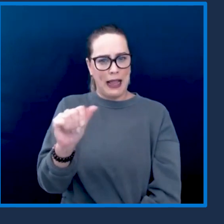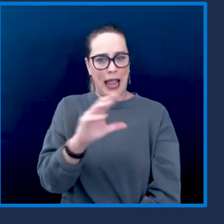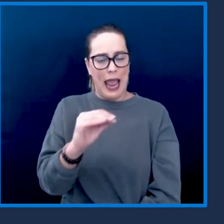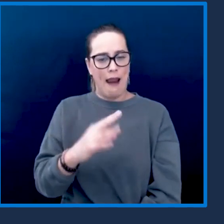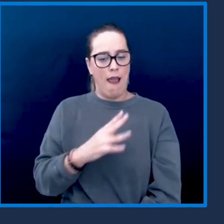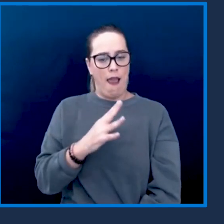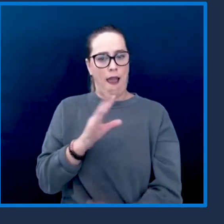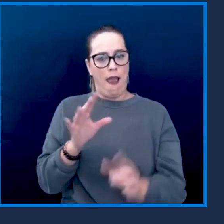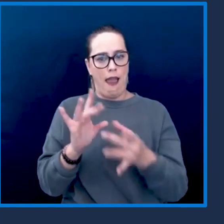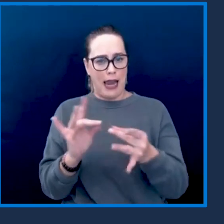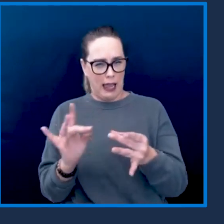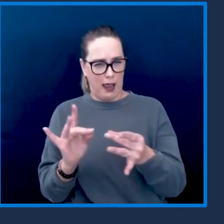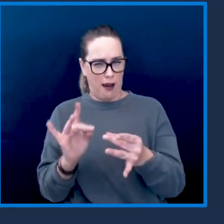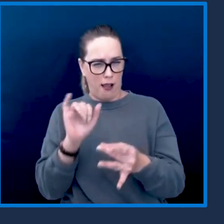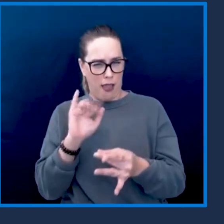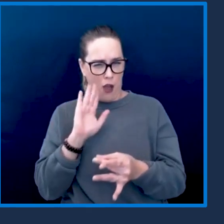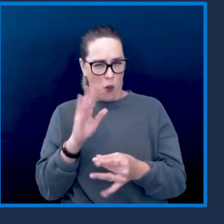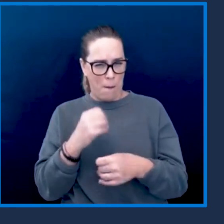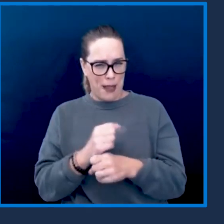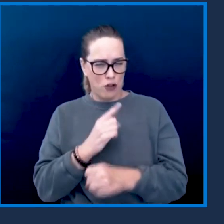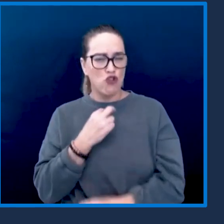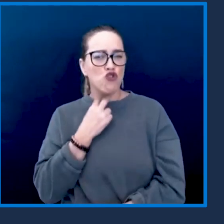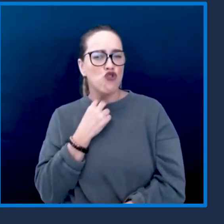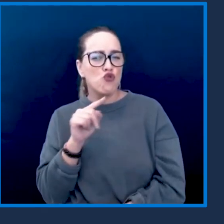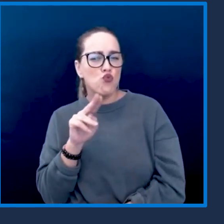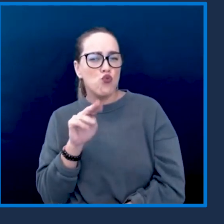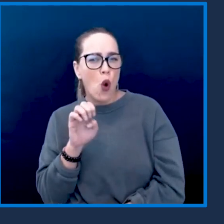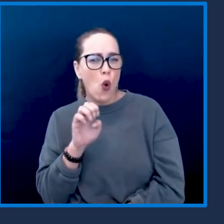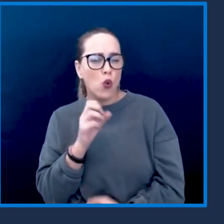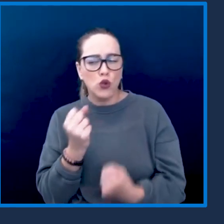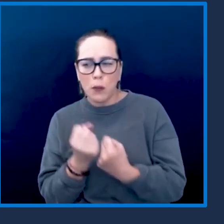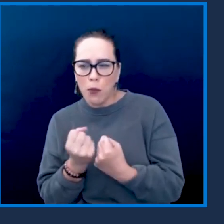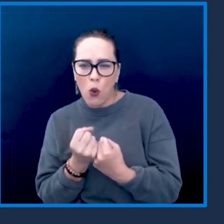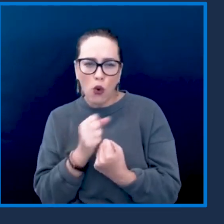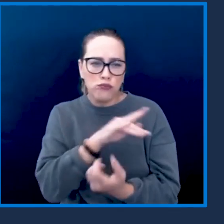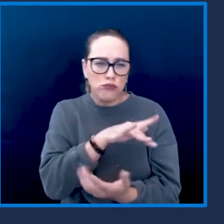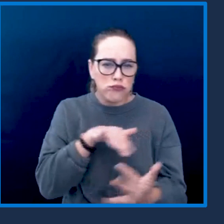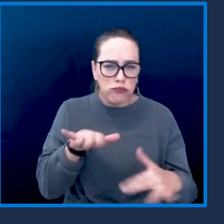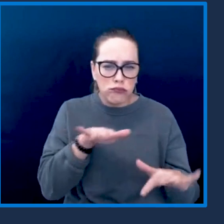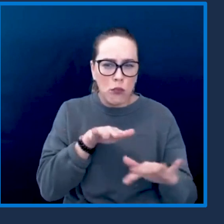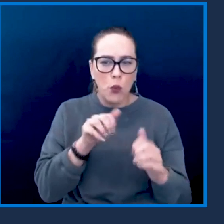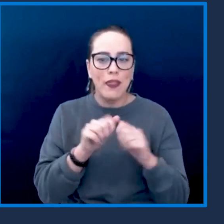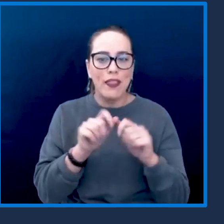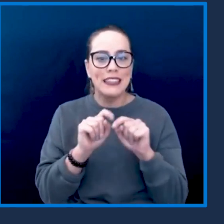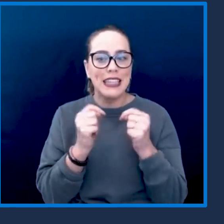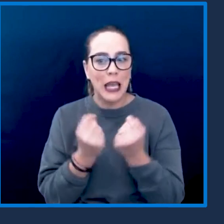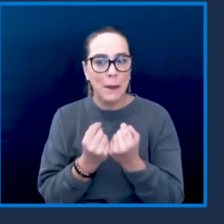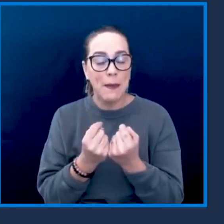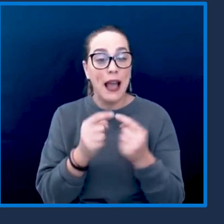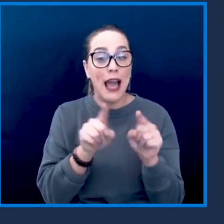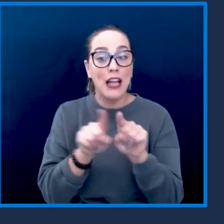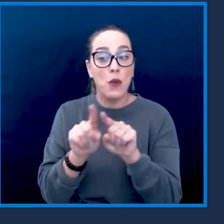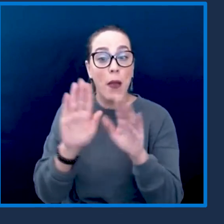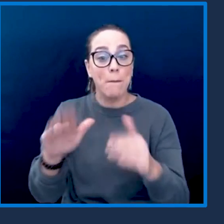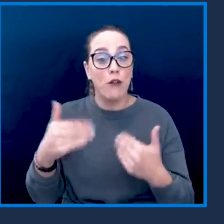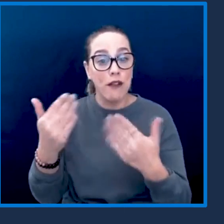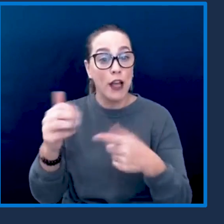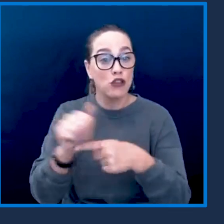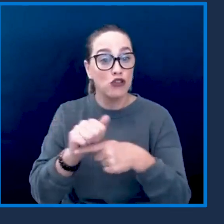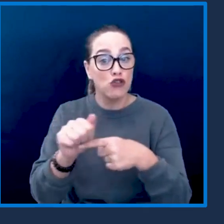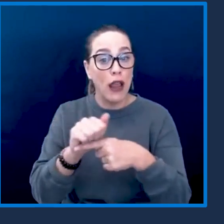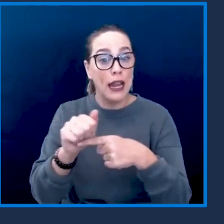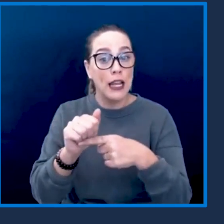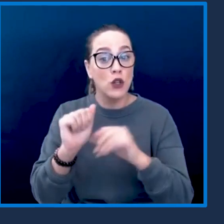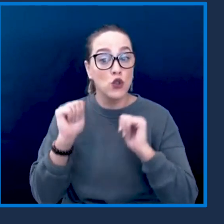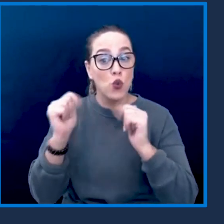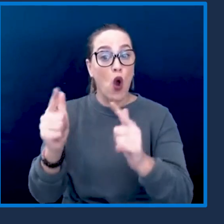help set the right tone and support within the team. As part of our hiring programs, we provide training for all of our managers and teams